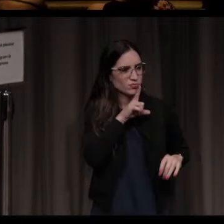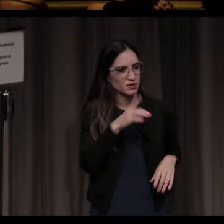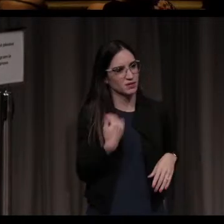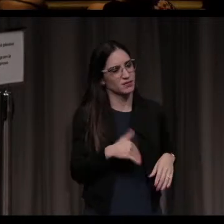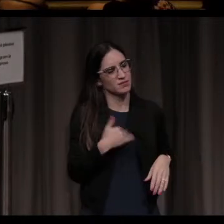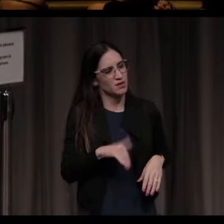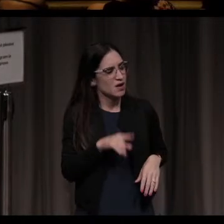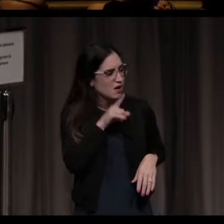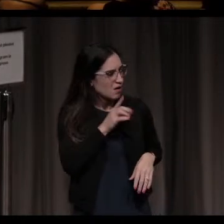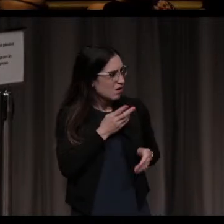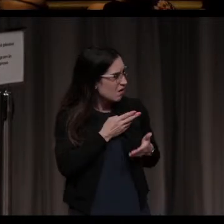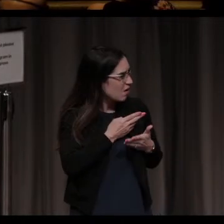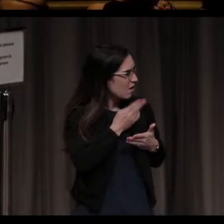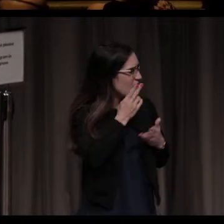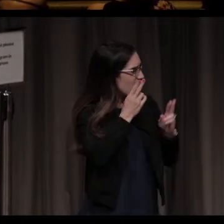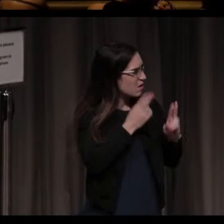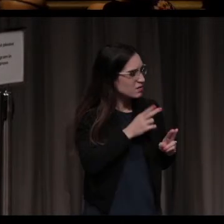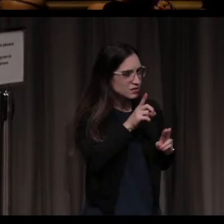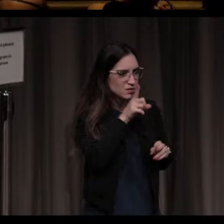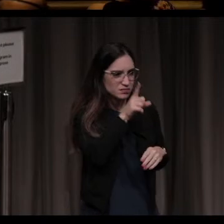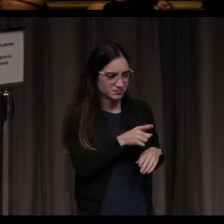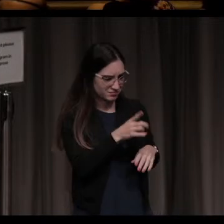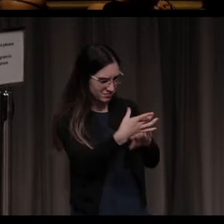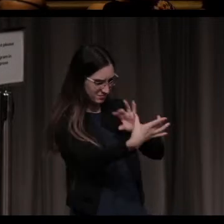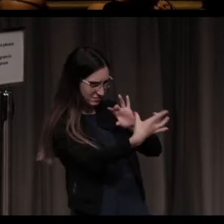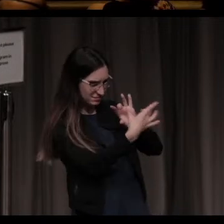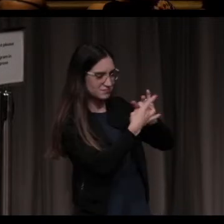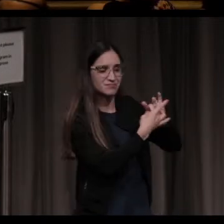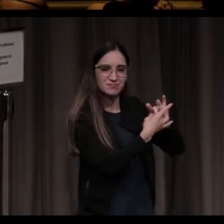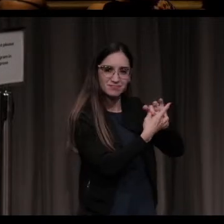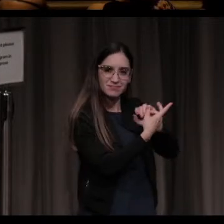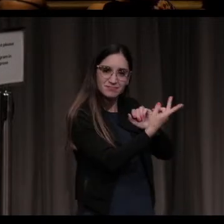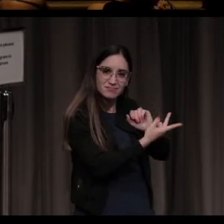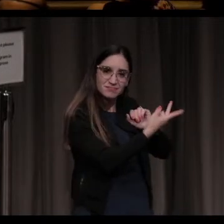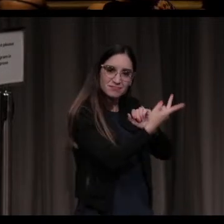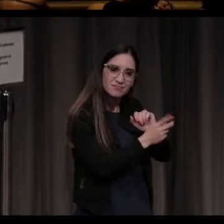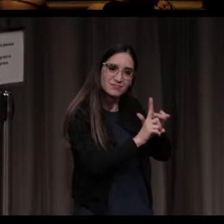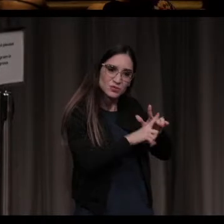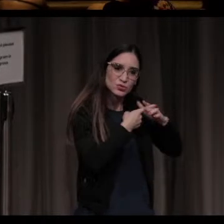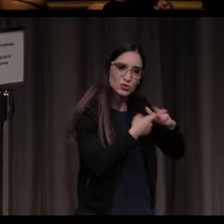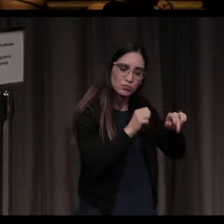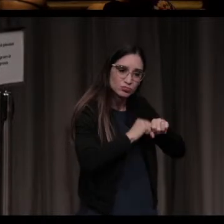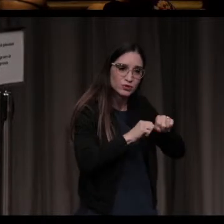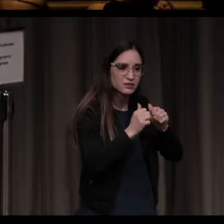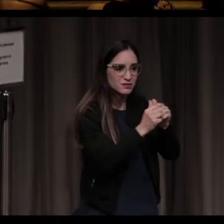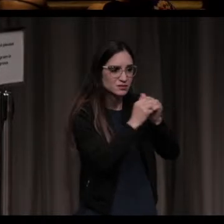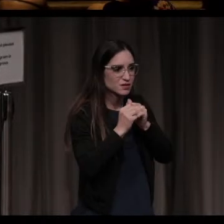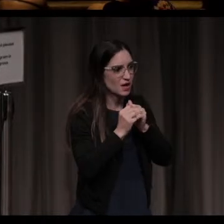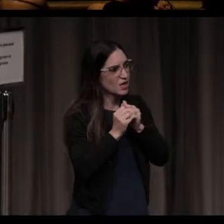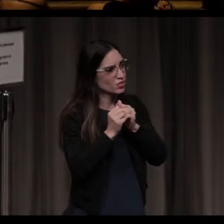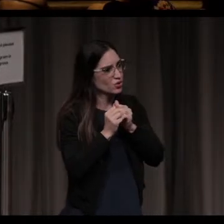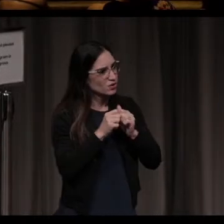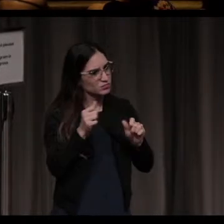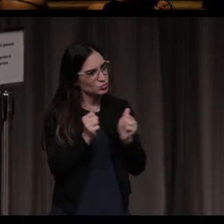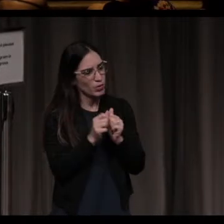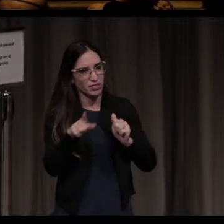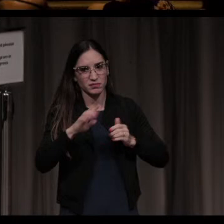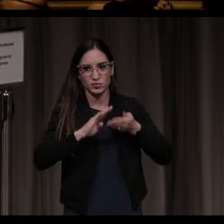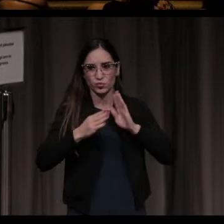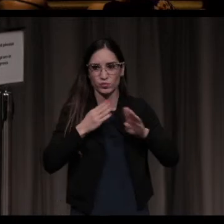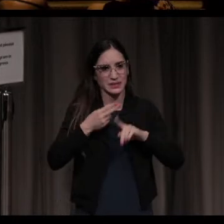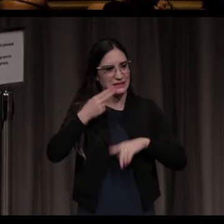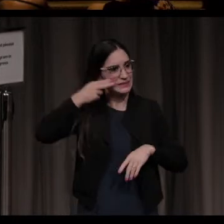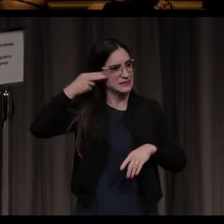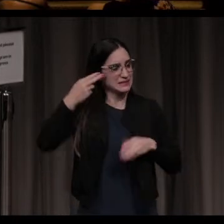and Felipe were eager to reach out and build relationships with the indigenous communities here. And I'm super happy